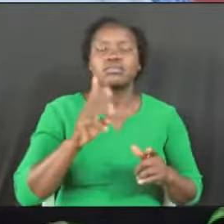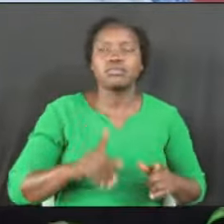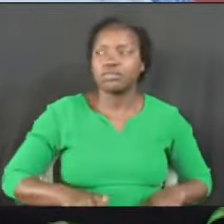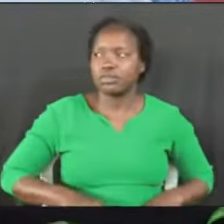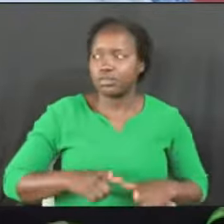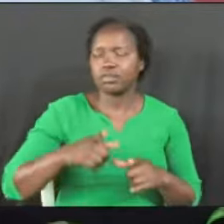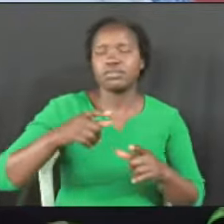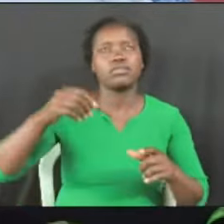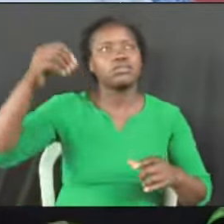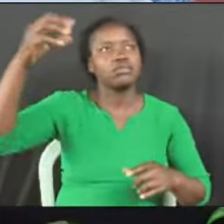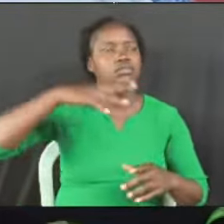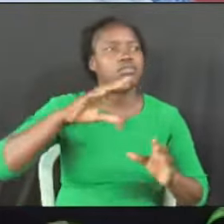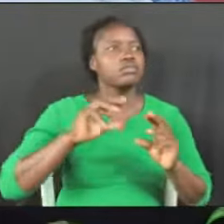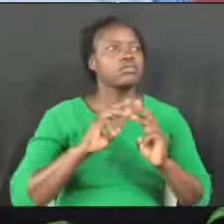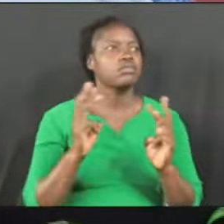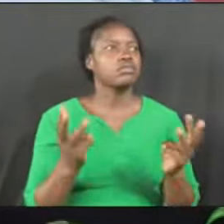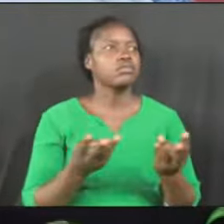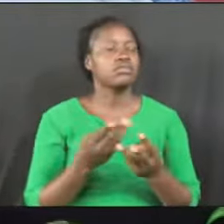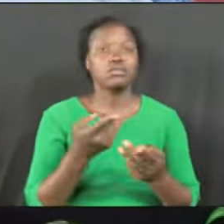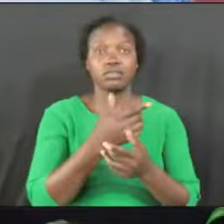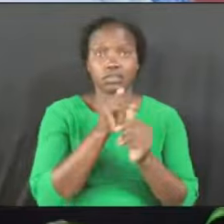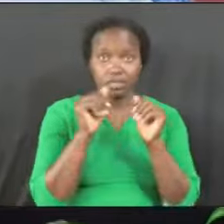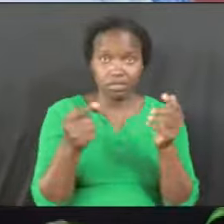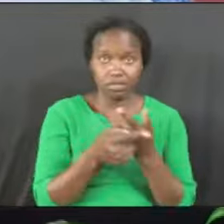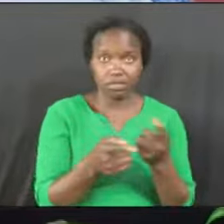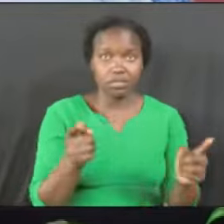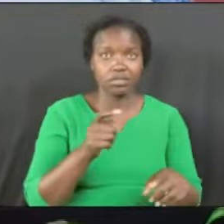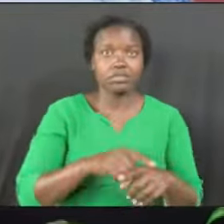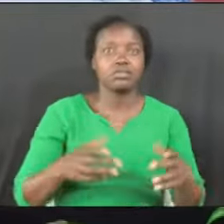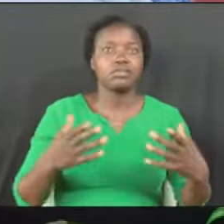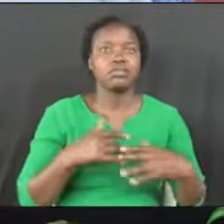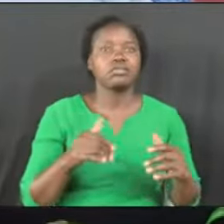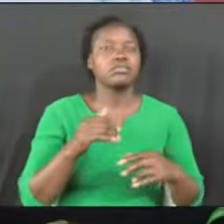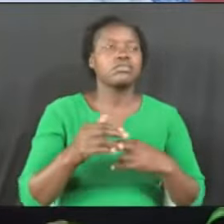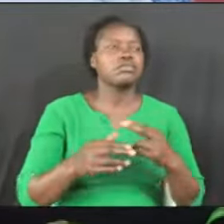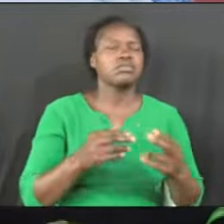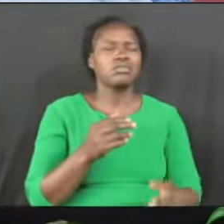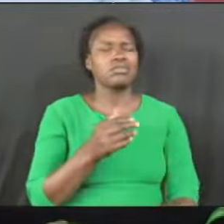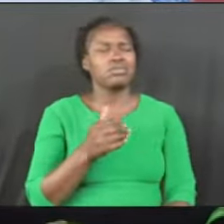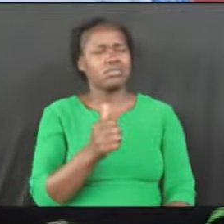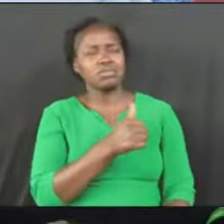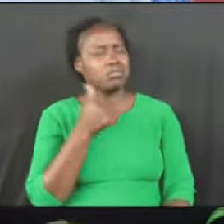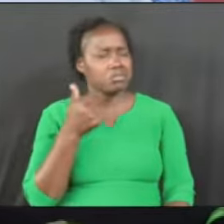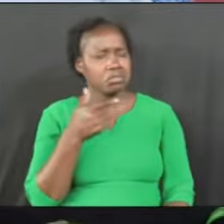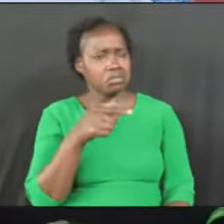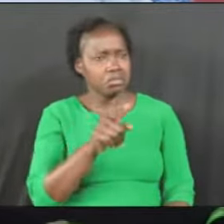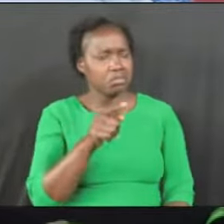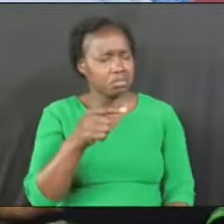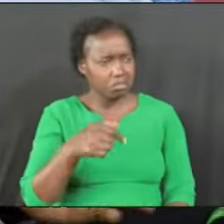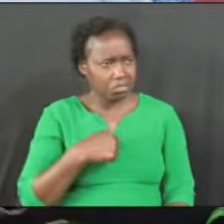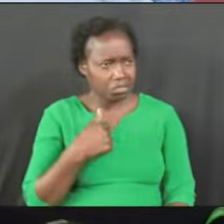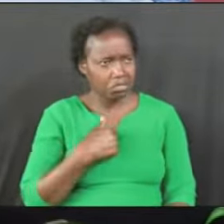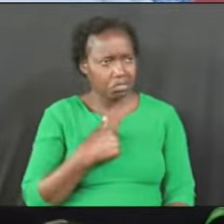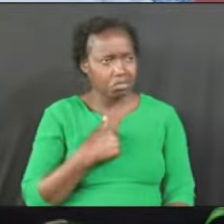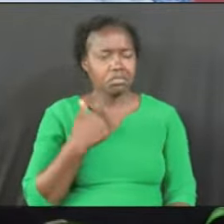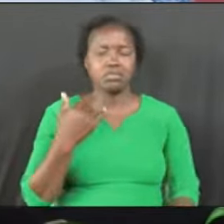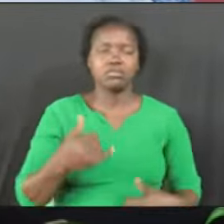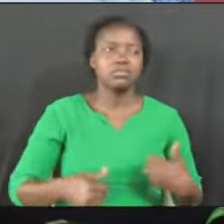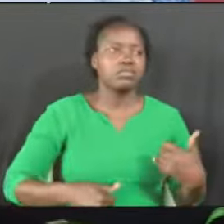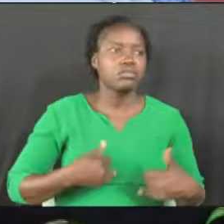light of the world. Blessed are you when people shall revile you for my sake. You ought to rejoice and